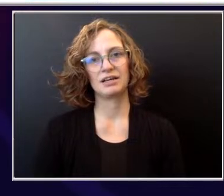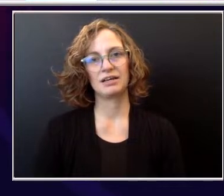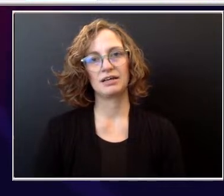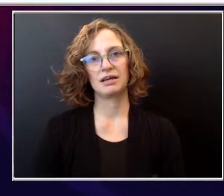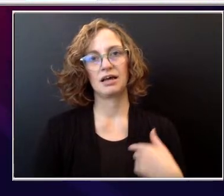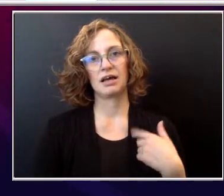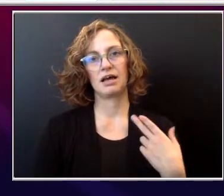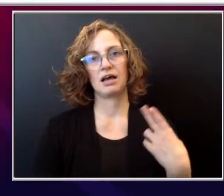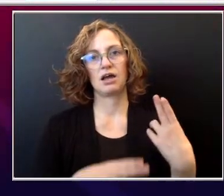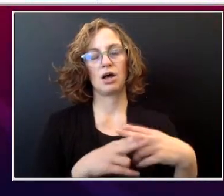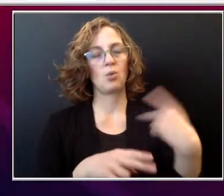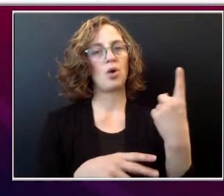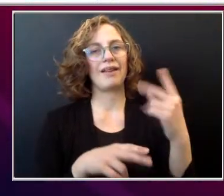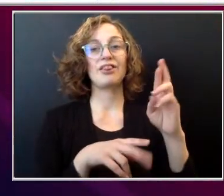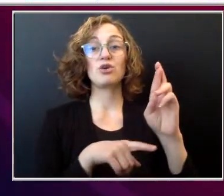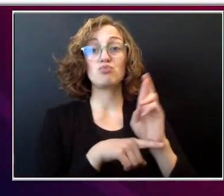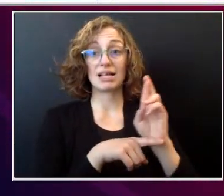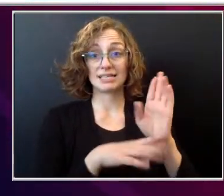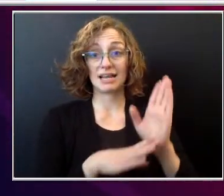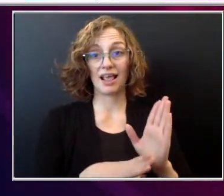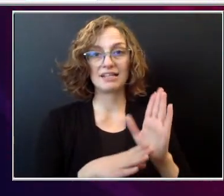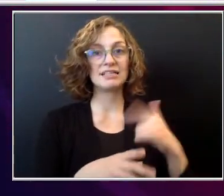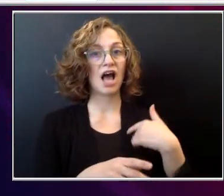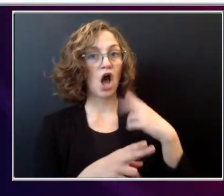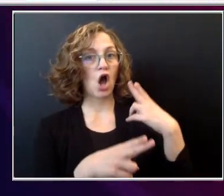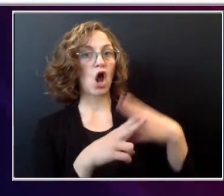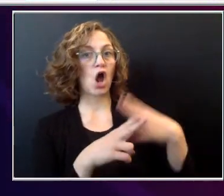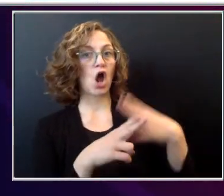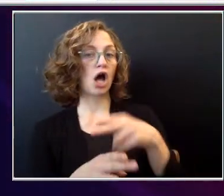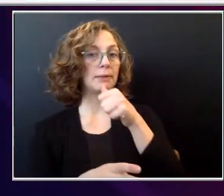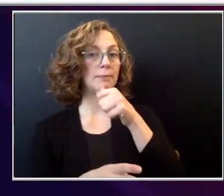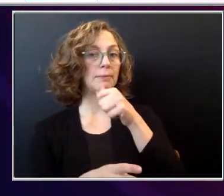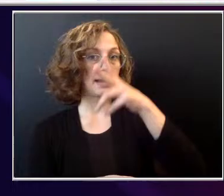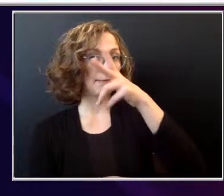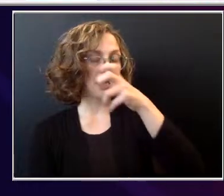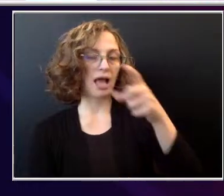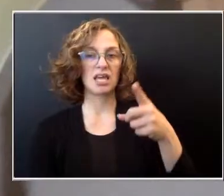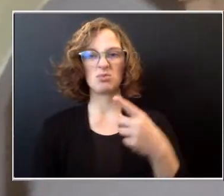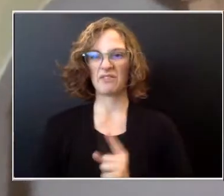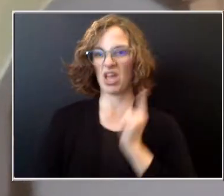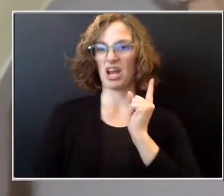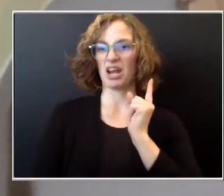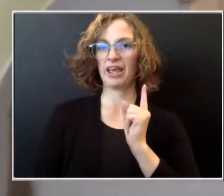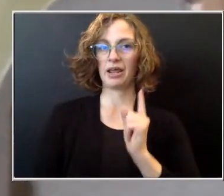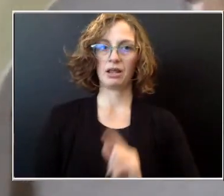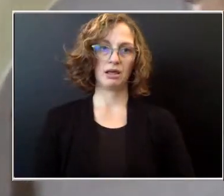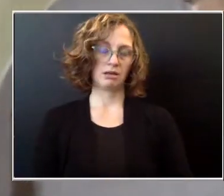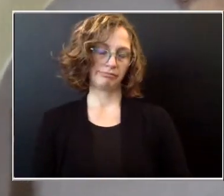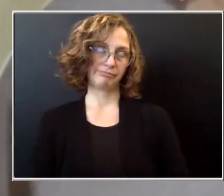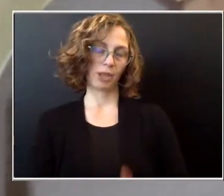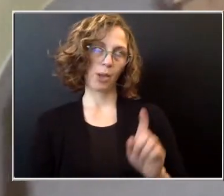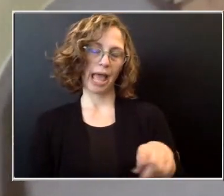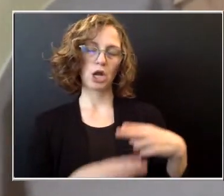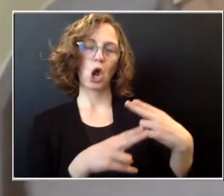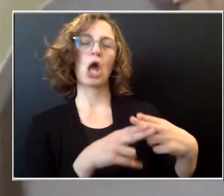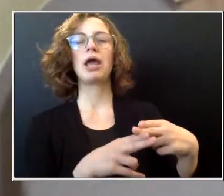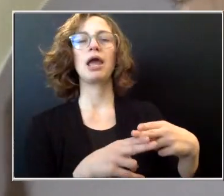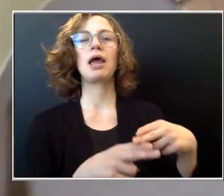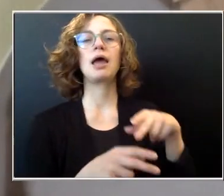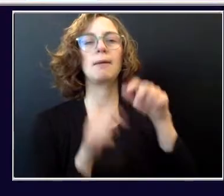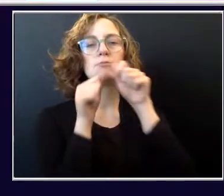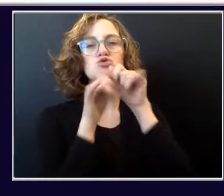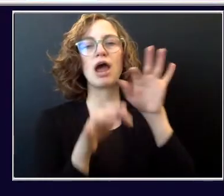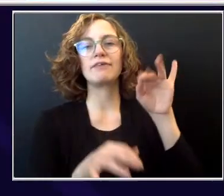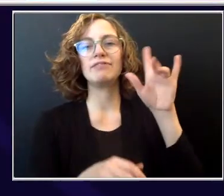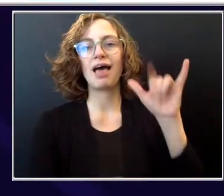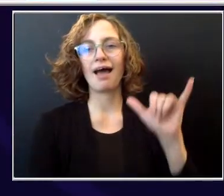was a guy, called him a ladybug. He got offended. So I had to change it to dragonfly for him. Well,